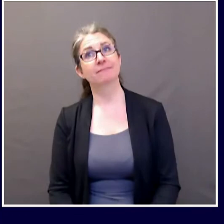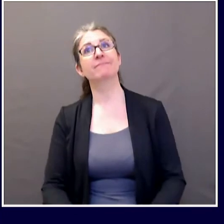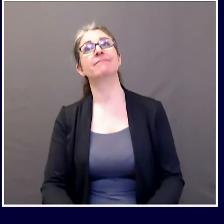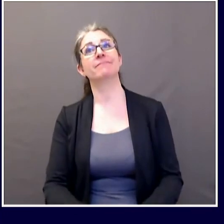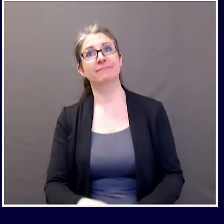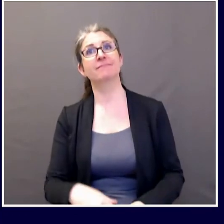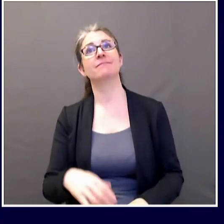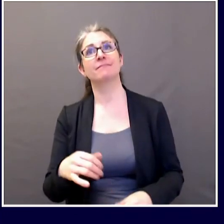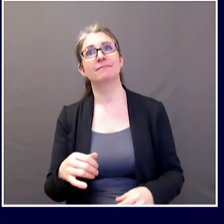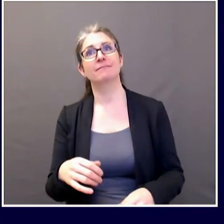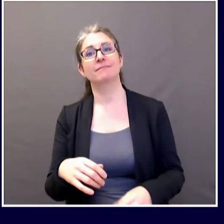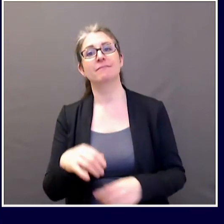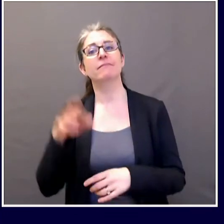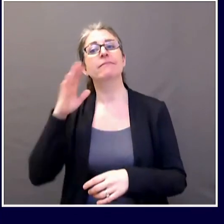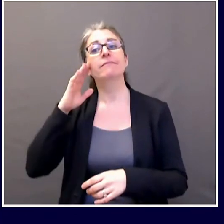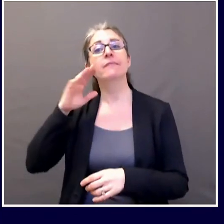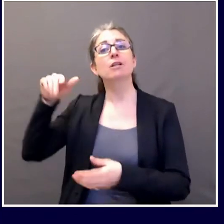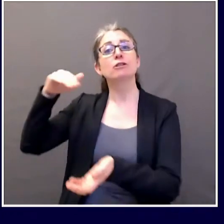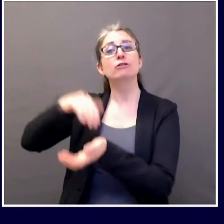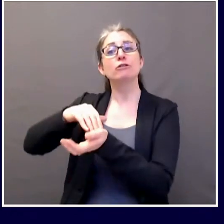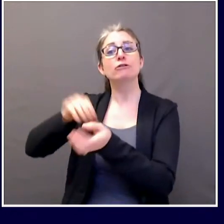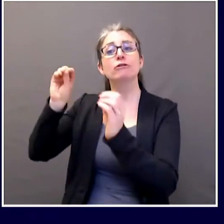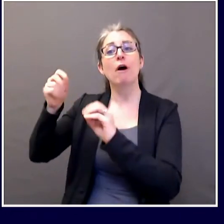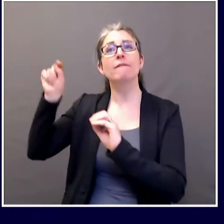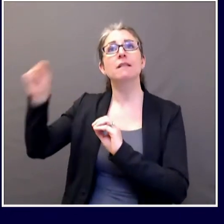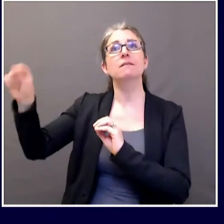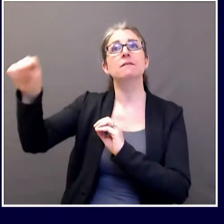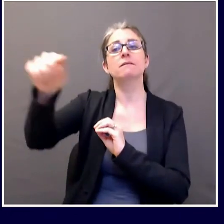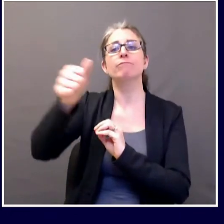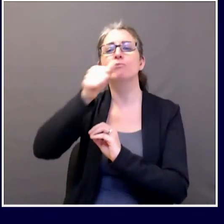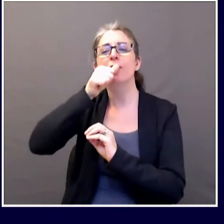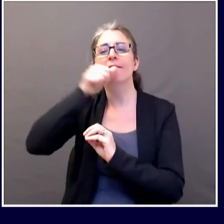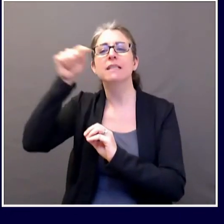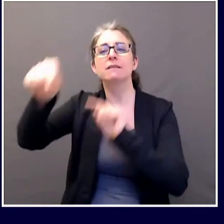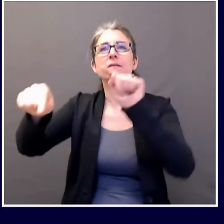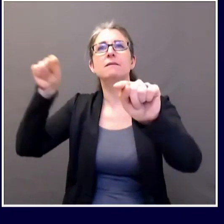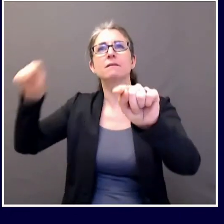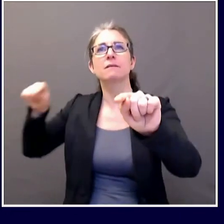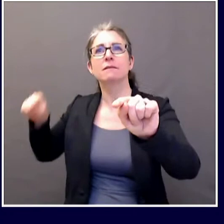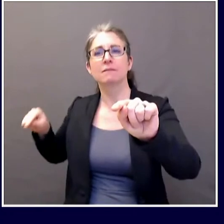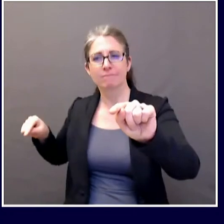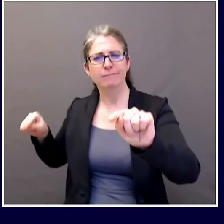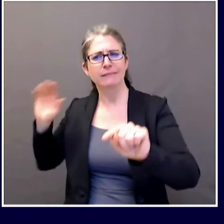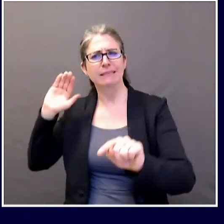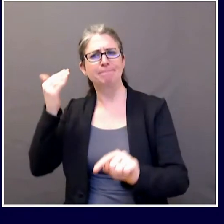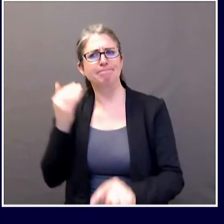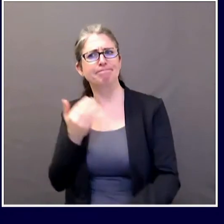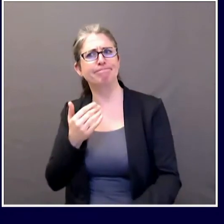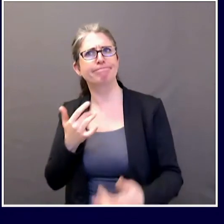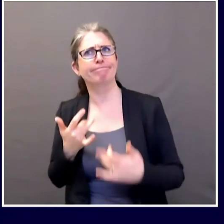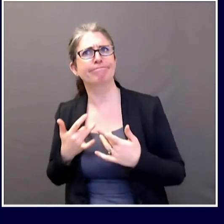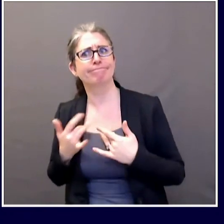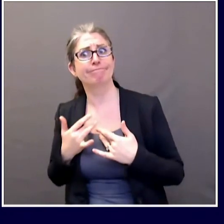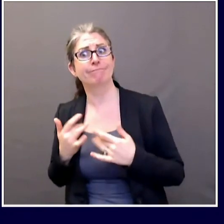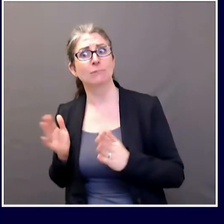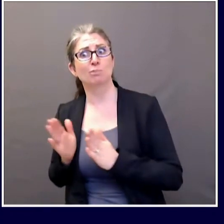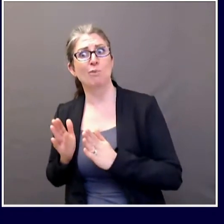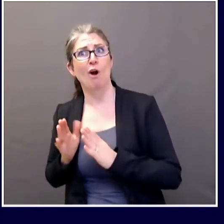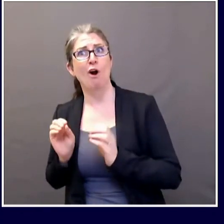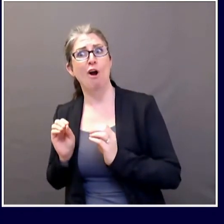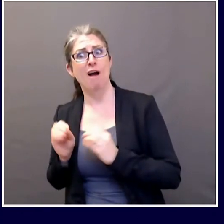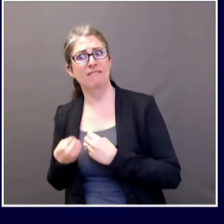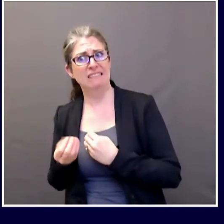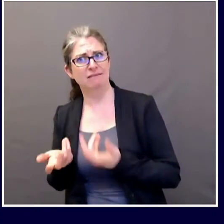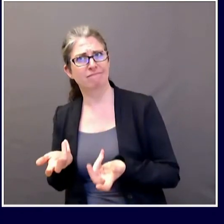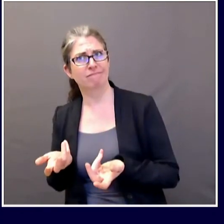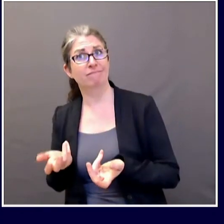a standard of providing 1,000 doses per week to their patients. And I know there's some talk about collaboration but